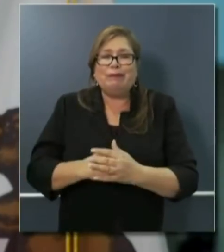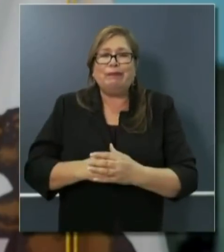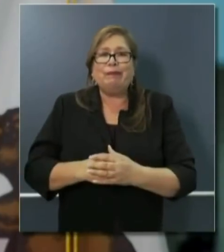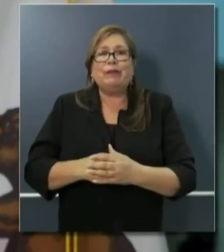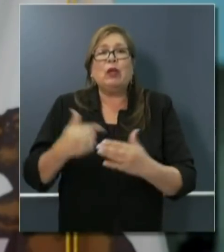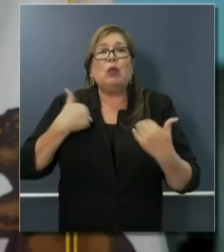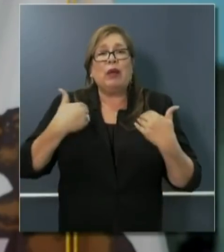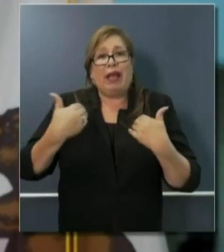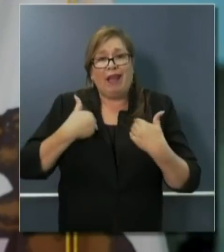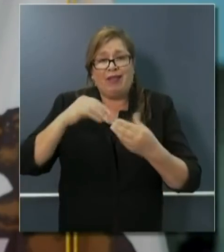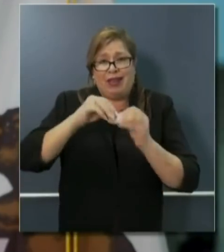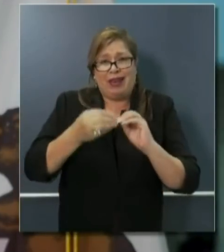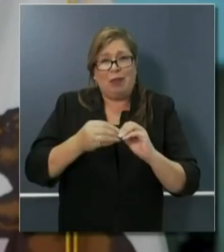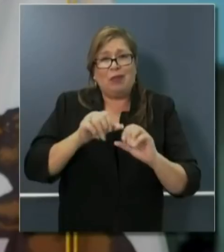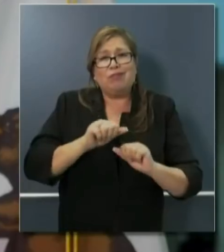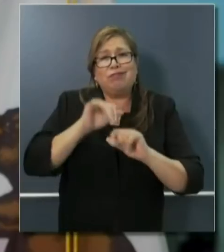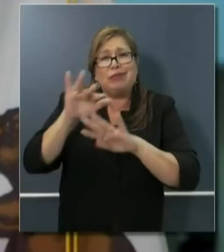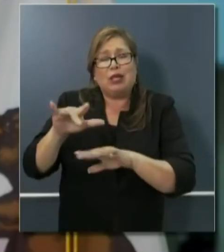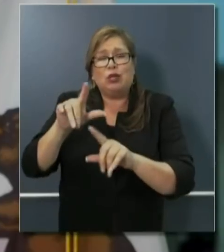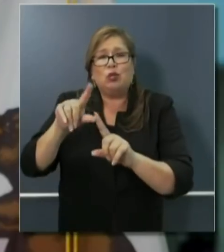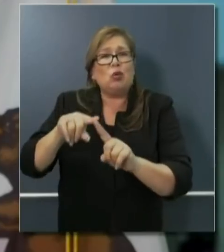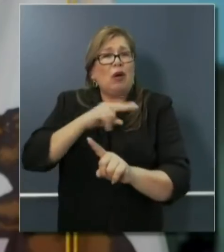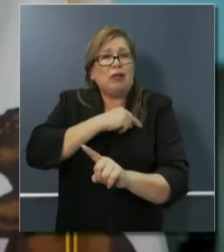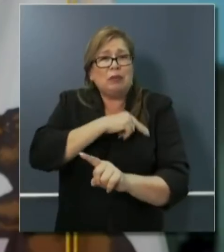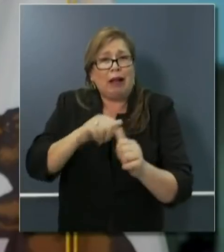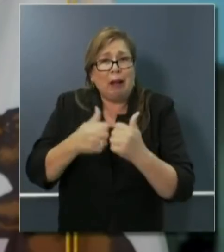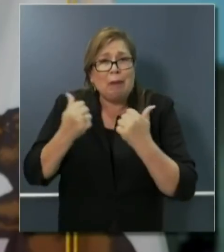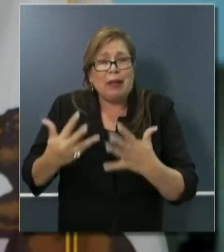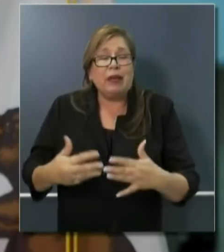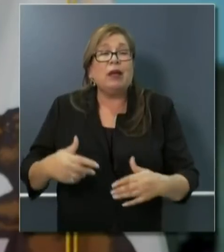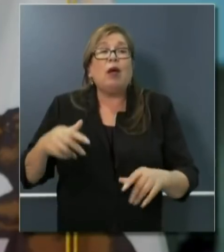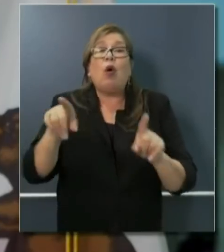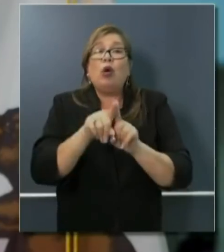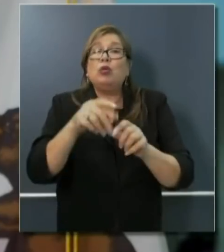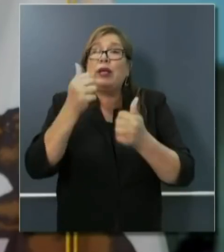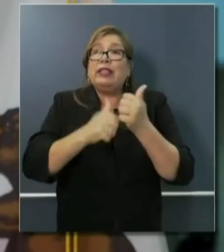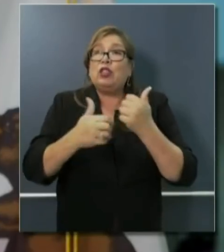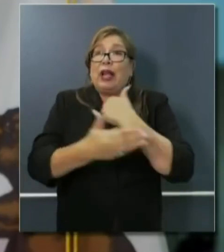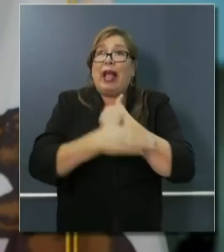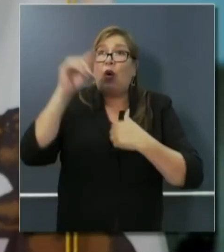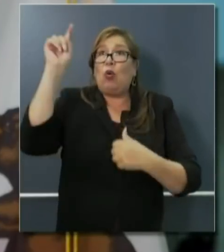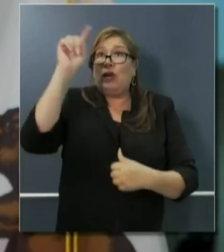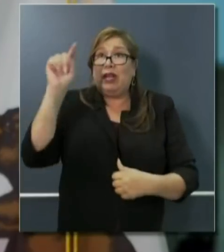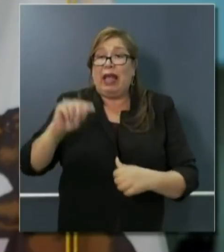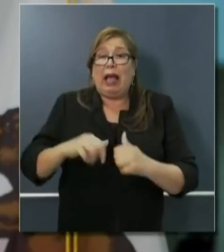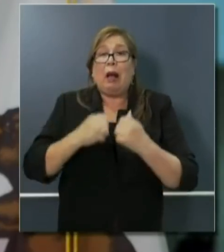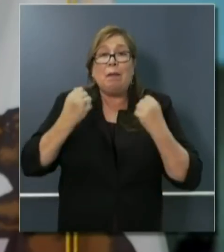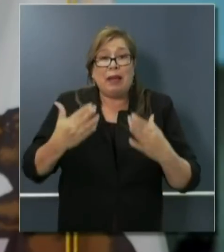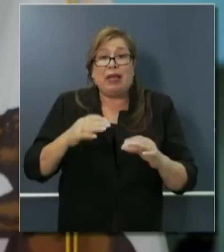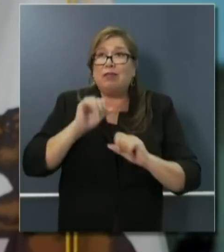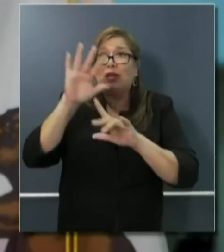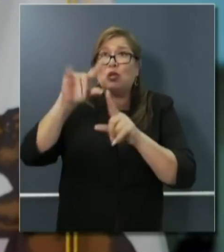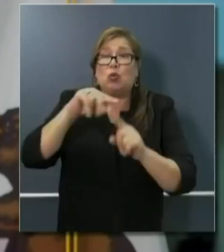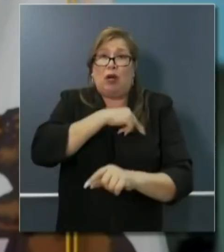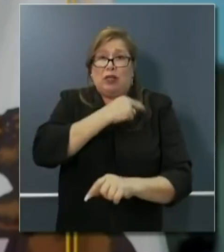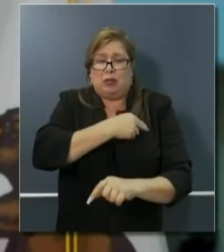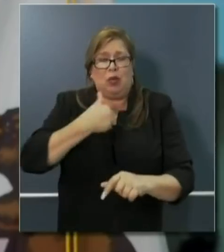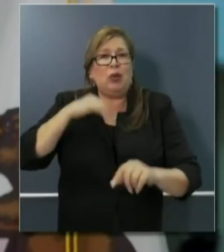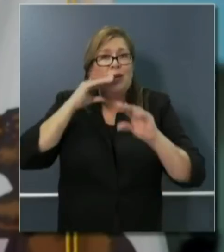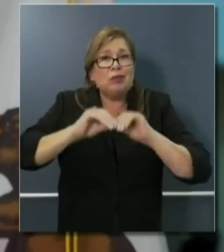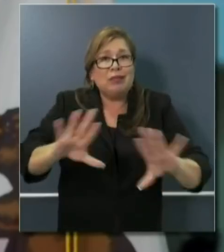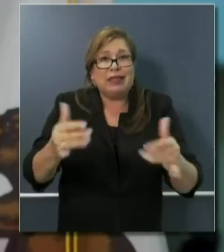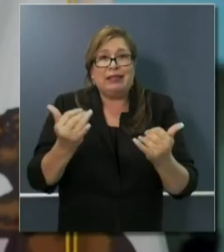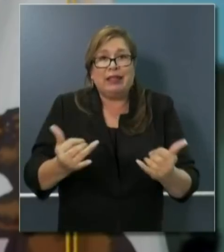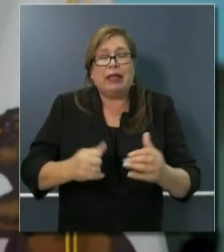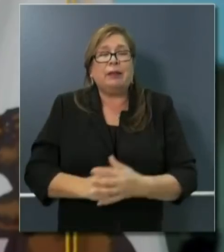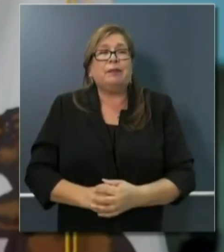have hospitalization numbers by county in the state that also we're putting out today. New guidelines on